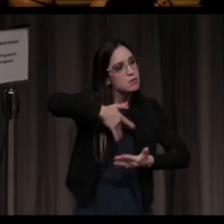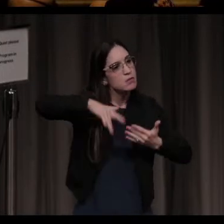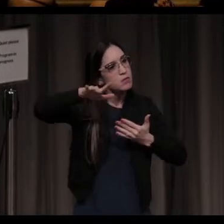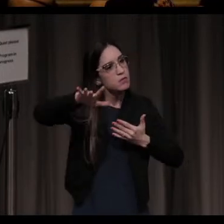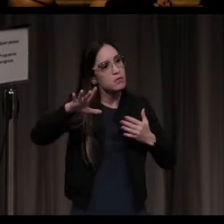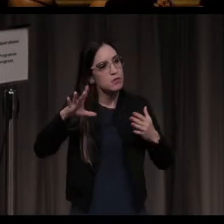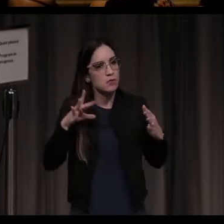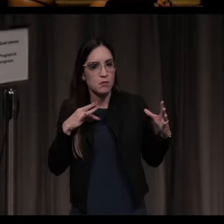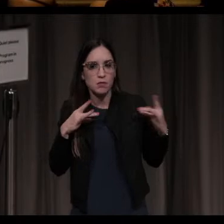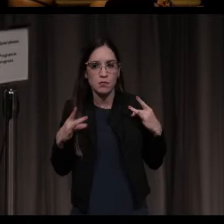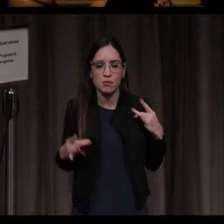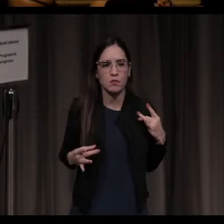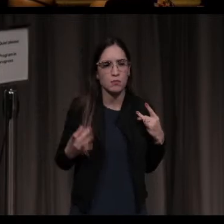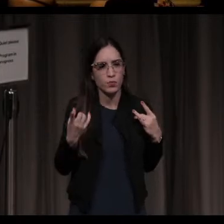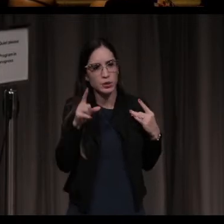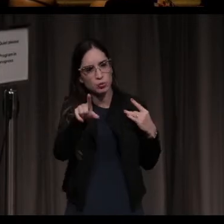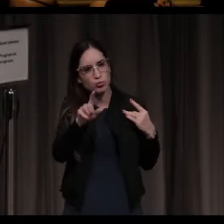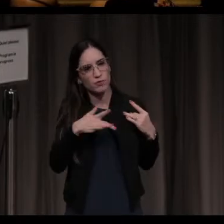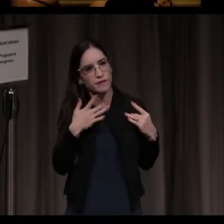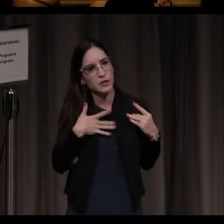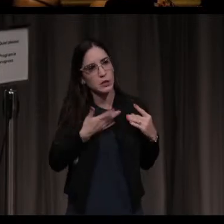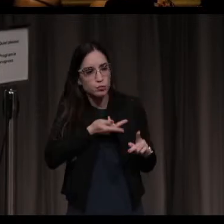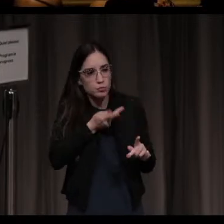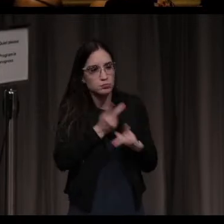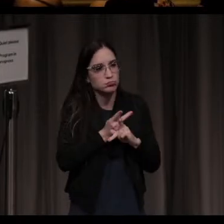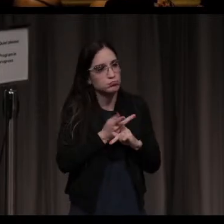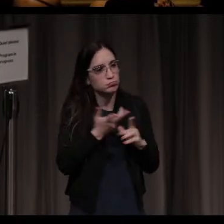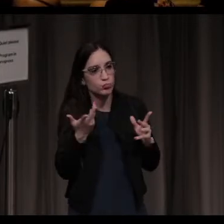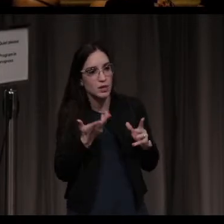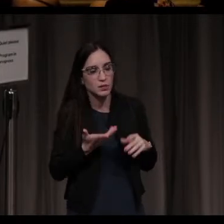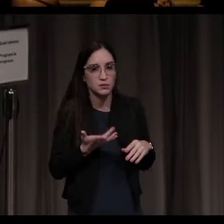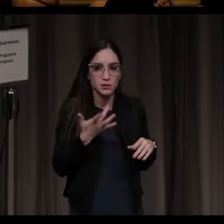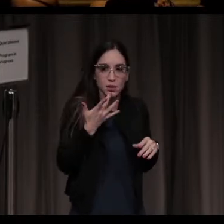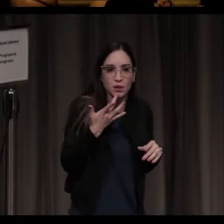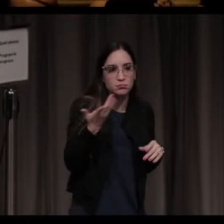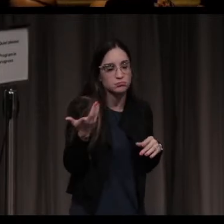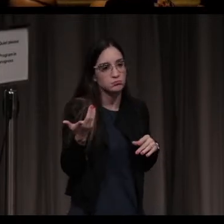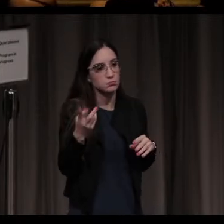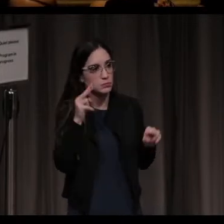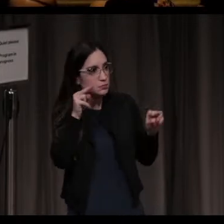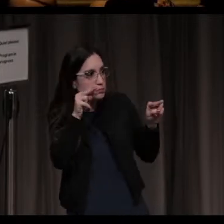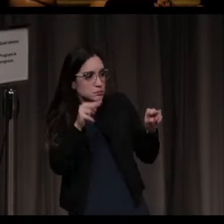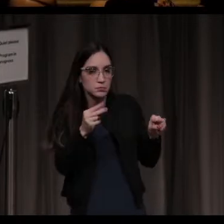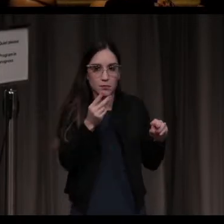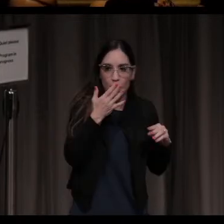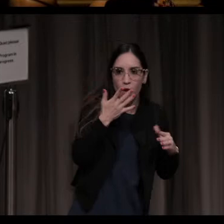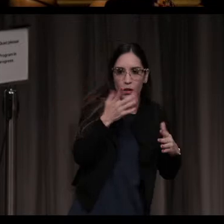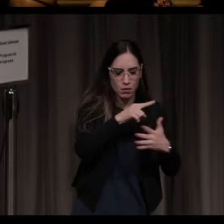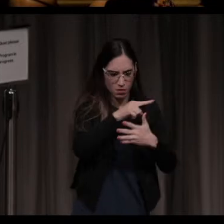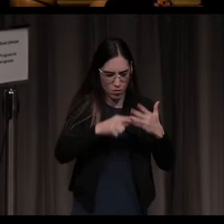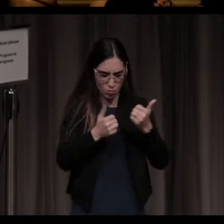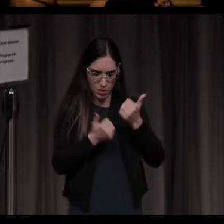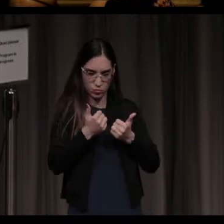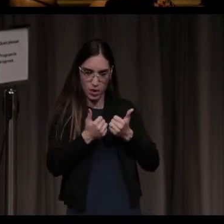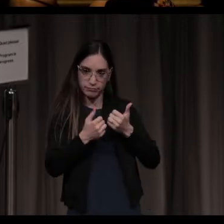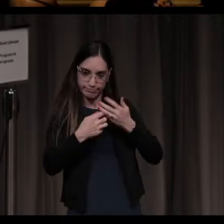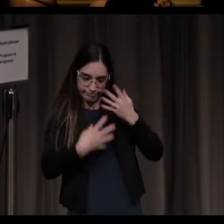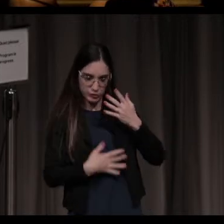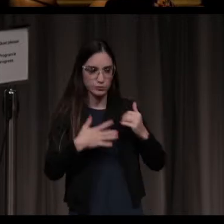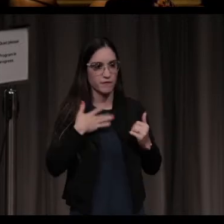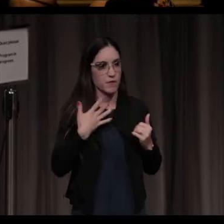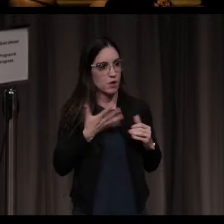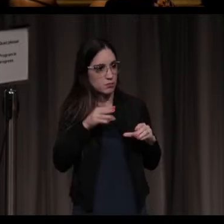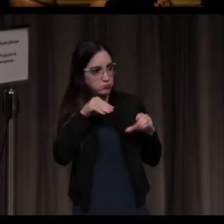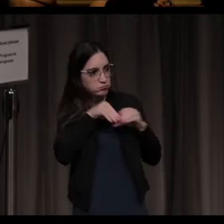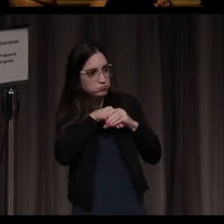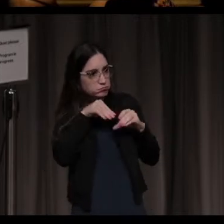Is it a color? Is it a shape? Is it a sensation? So I was really happy that Deborah Mitchell was sharing some of that process,